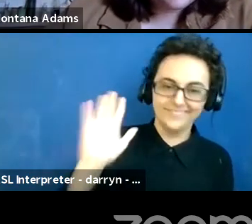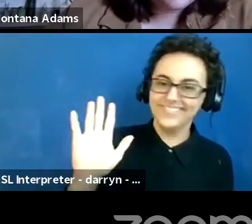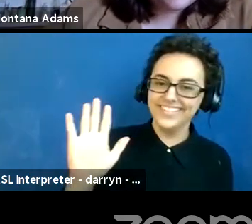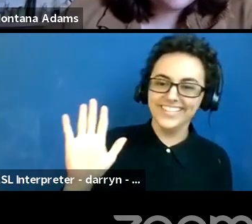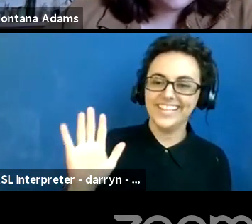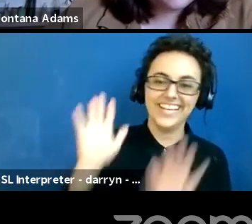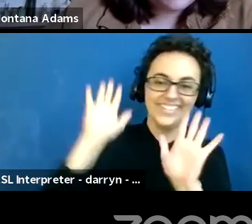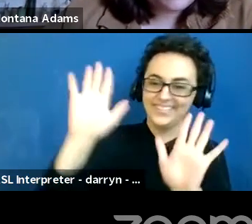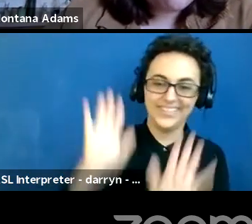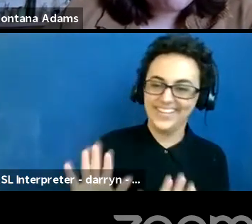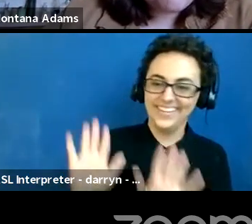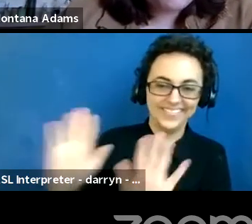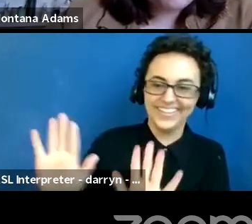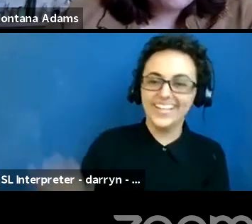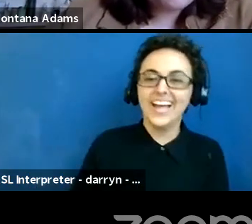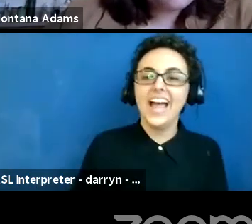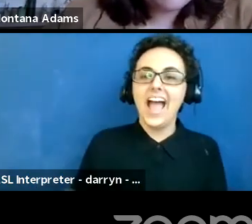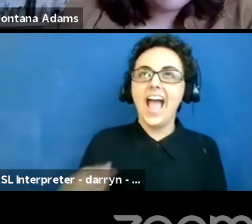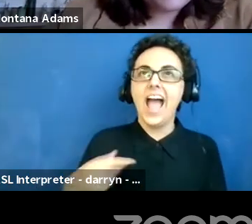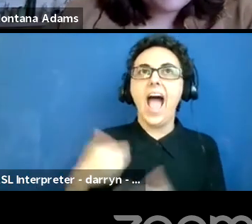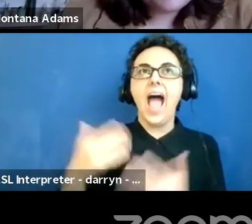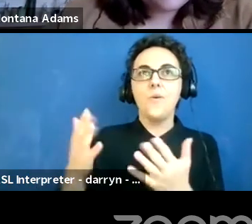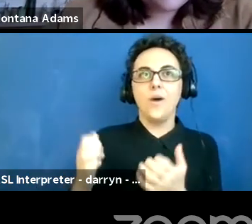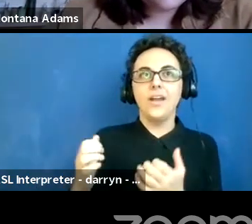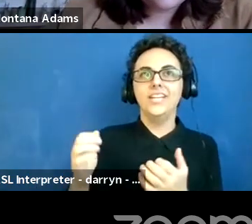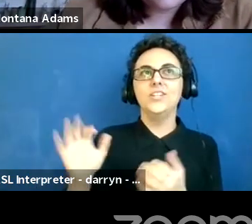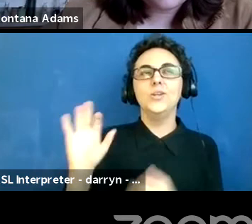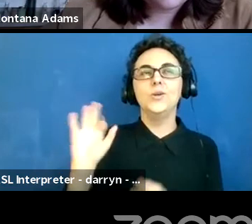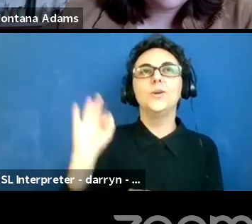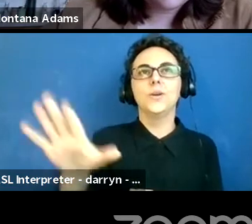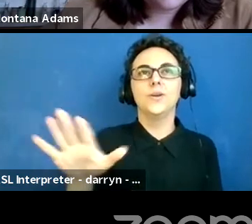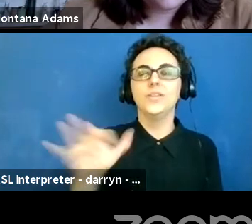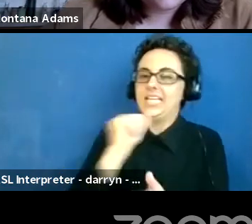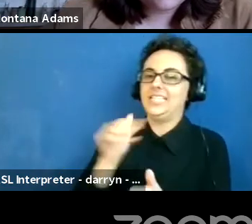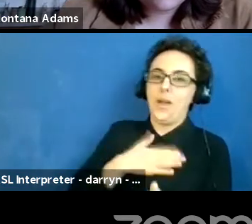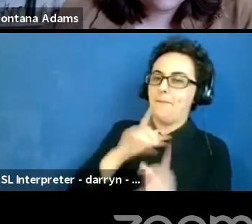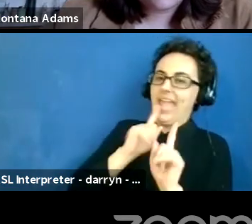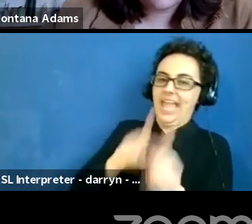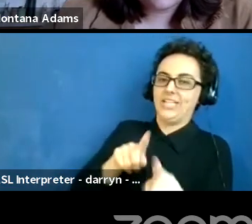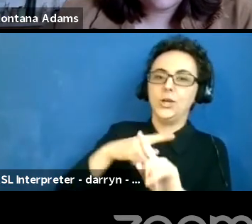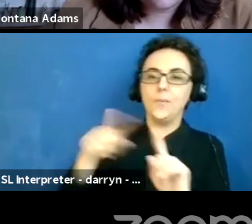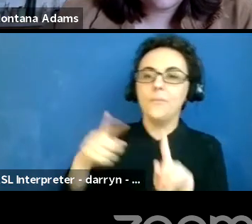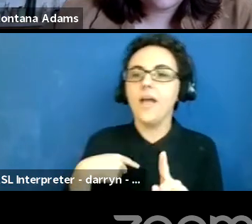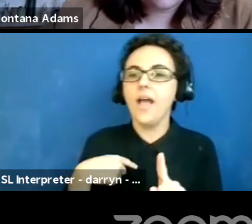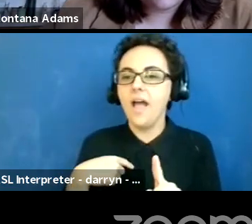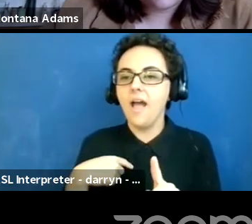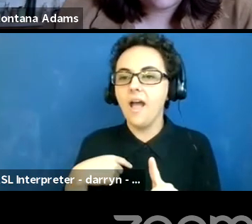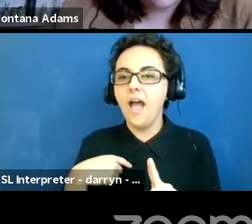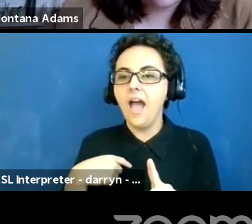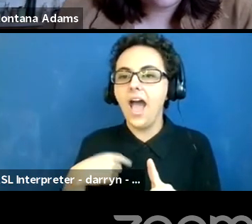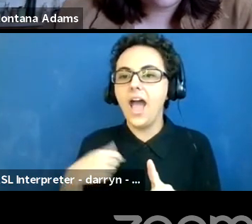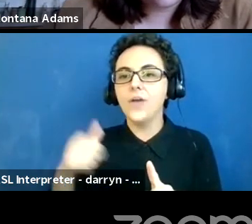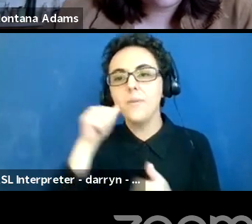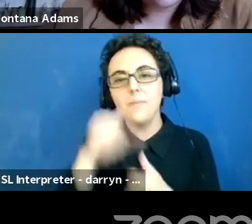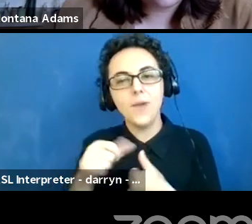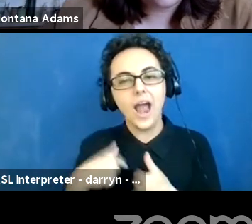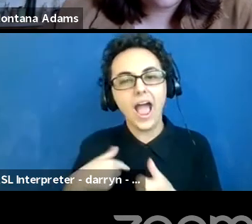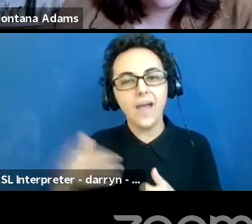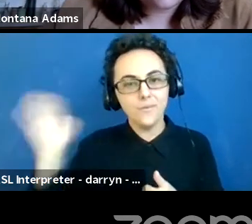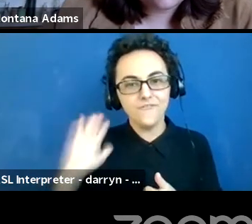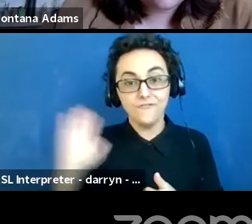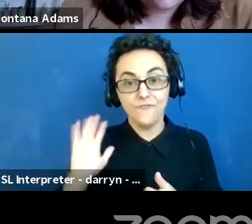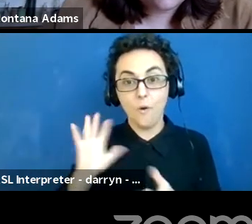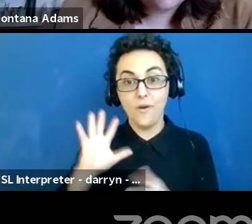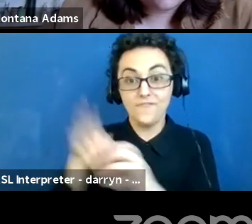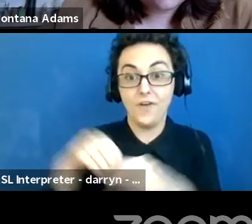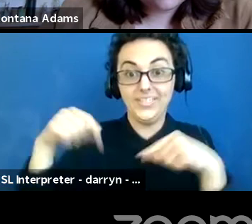part of my answering the question, but I was very nervous in kind of like being in this session